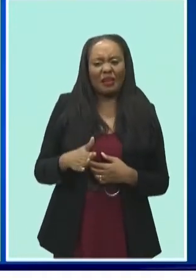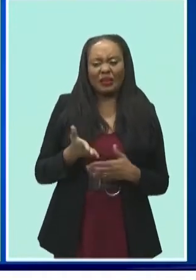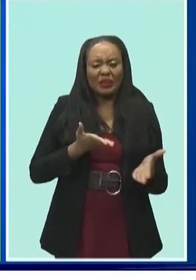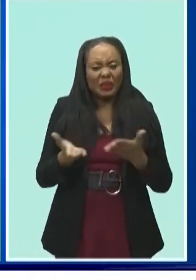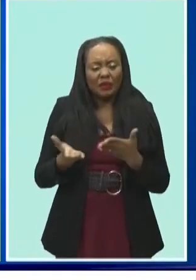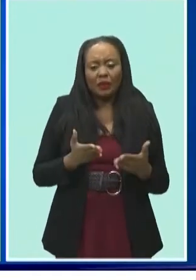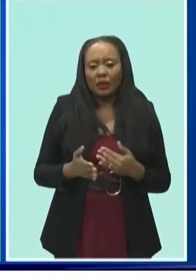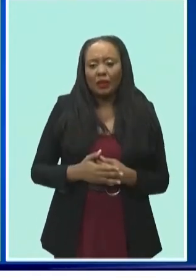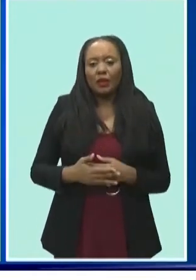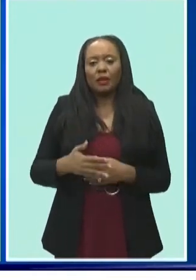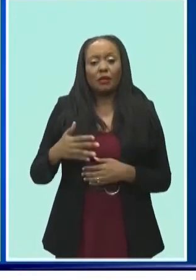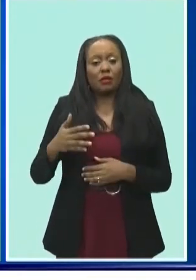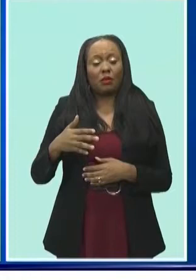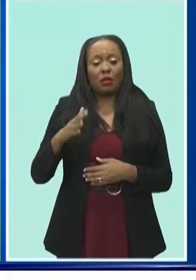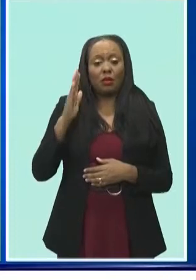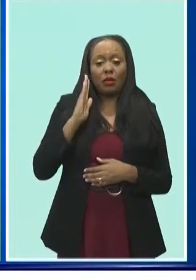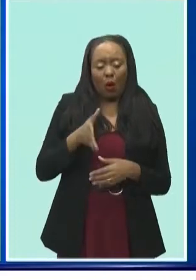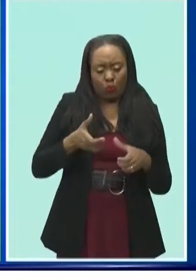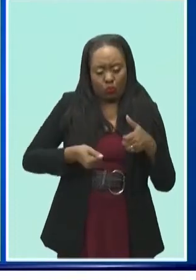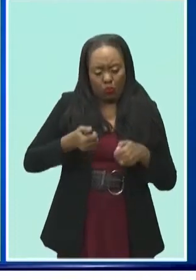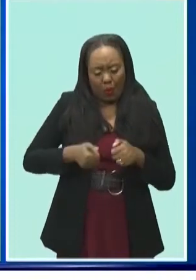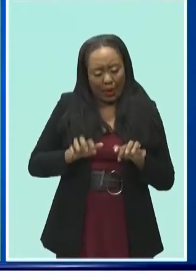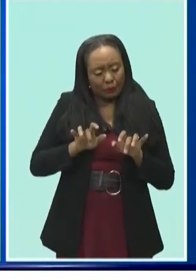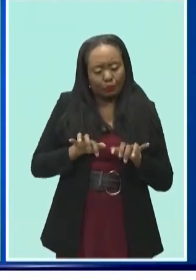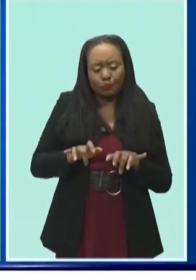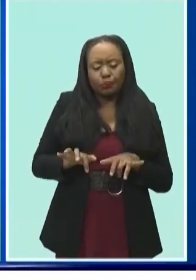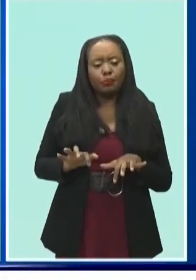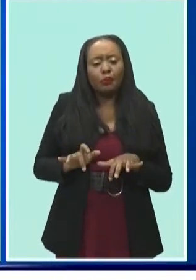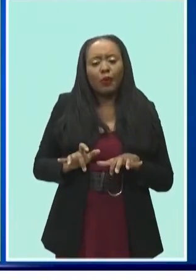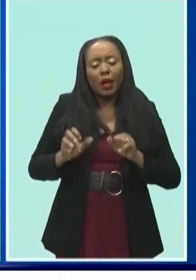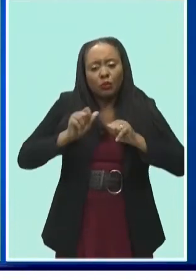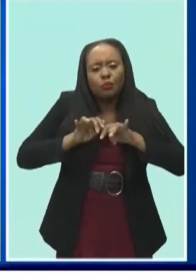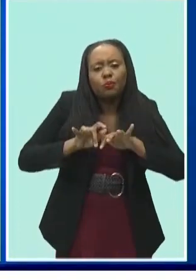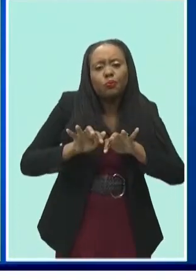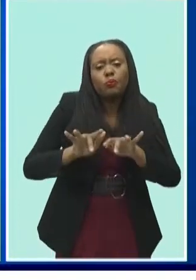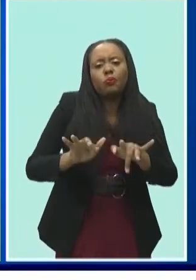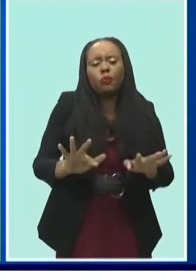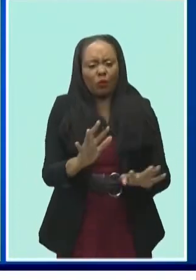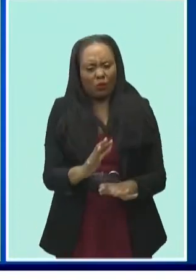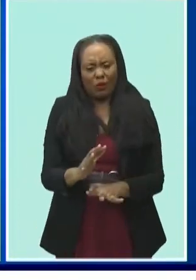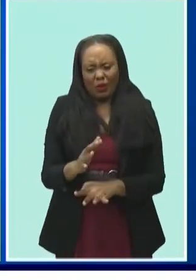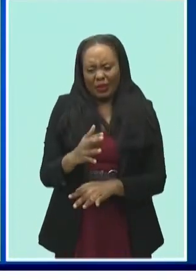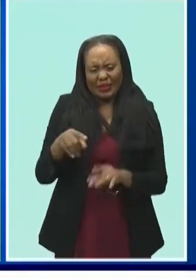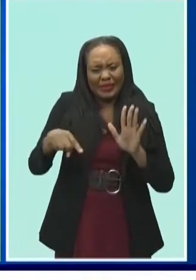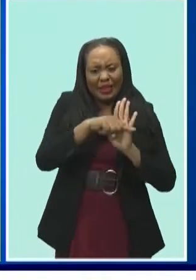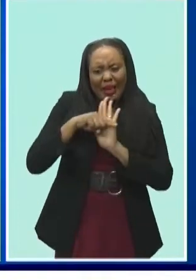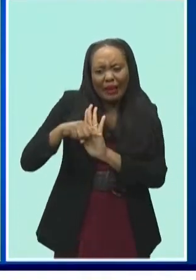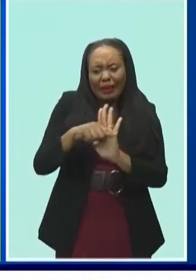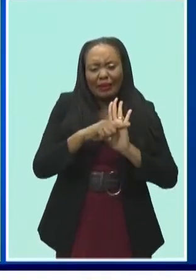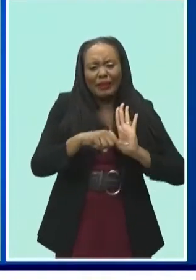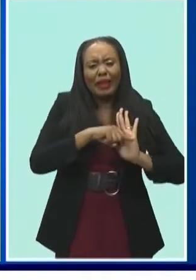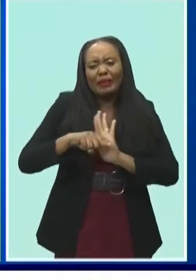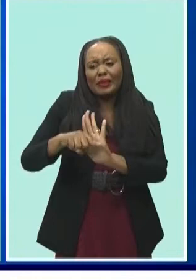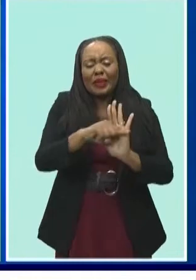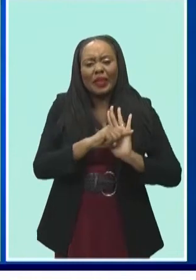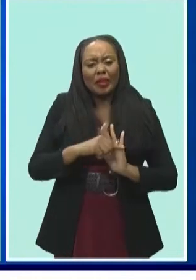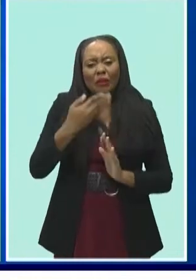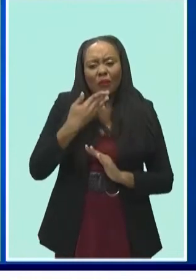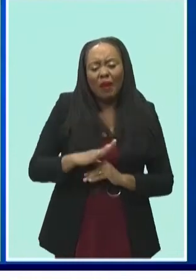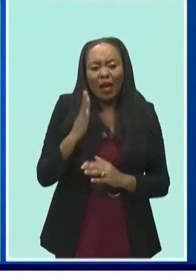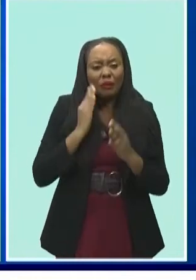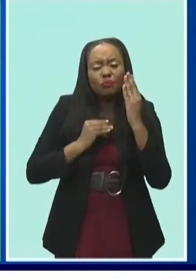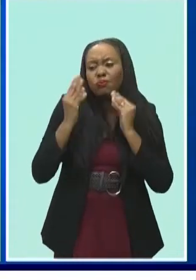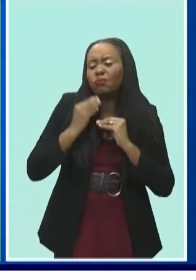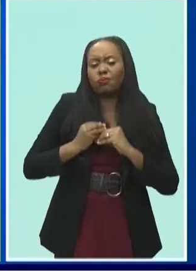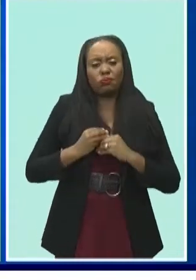media, will tell thousands and thousands and thousands of persons about their negative experiences with Barbados or with